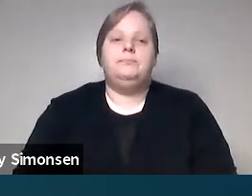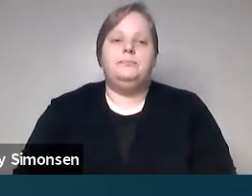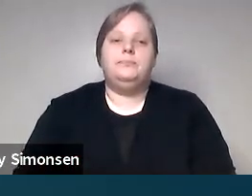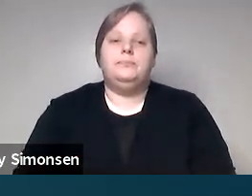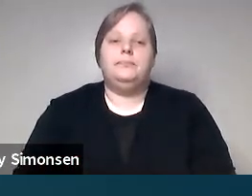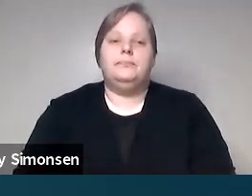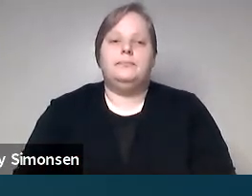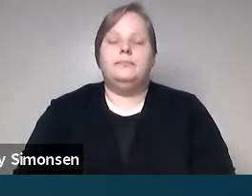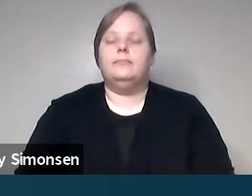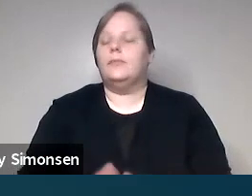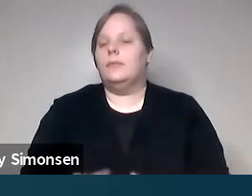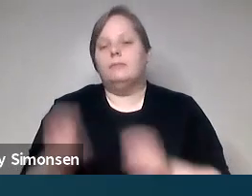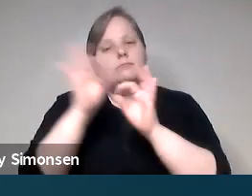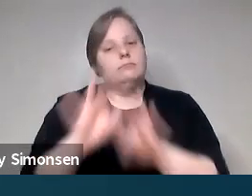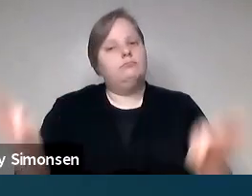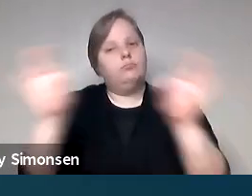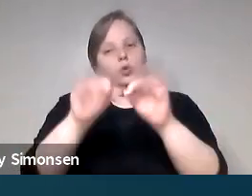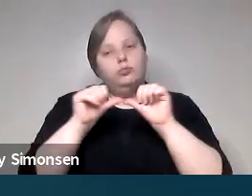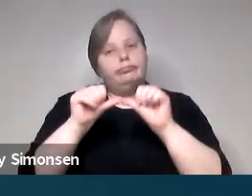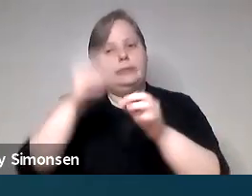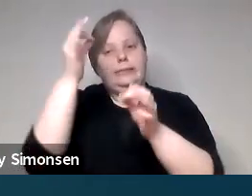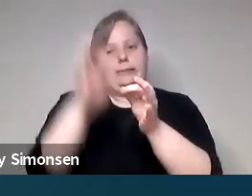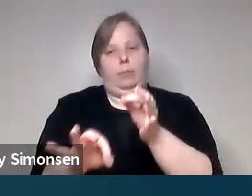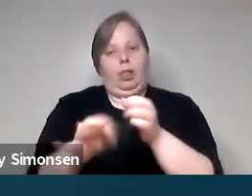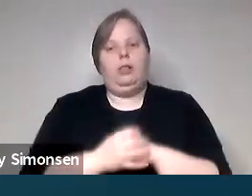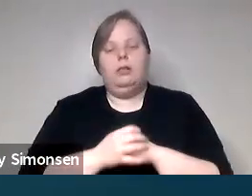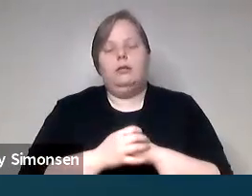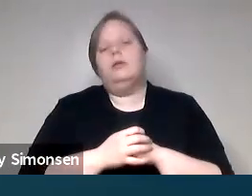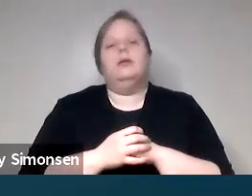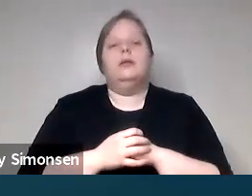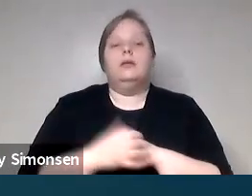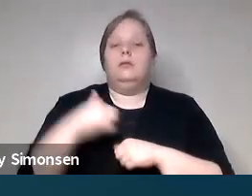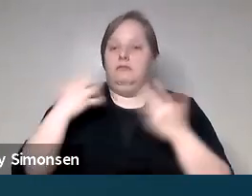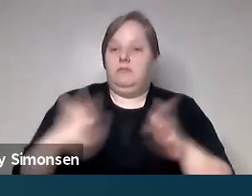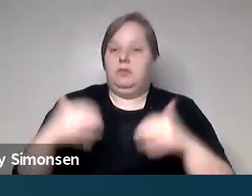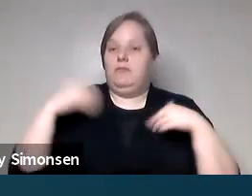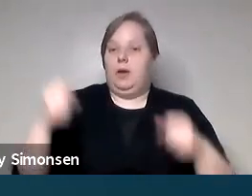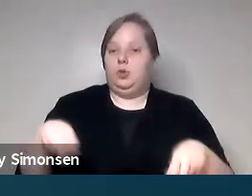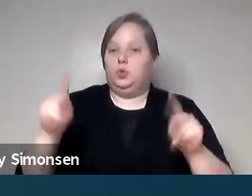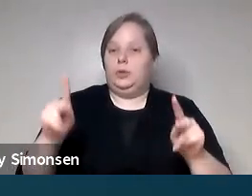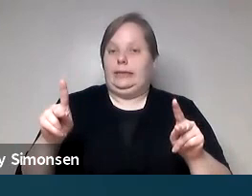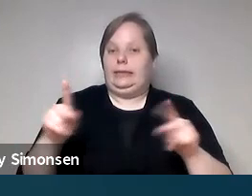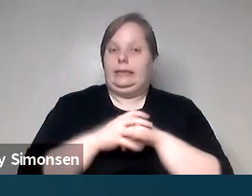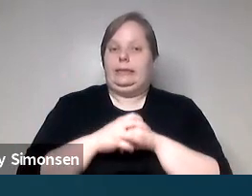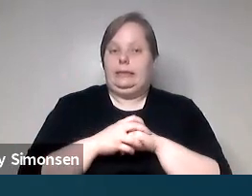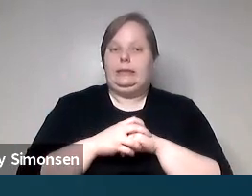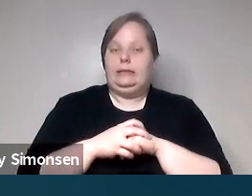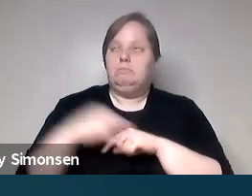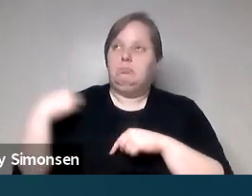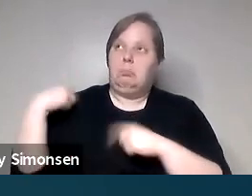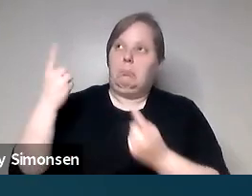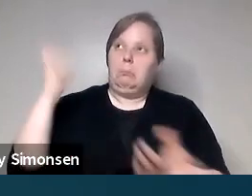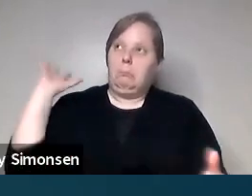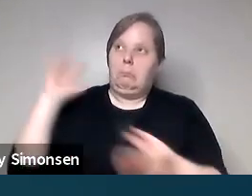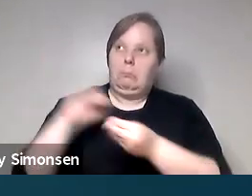But you want to keep it simple. And I have had the opportunity throughout the years, to